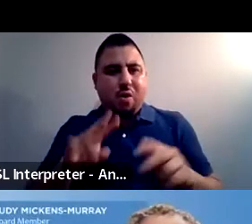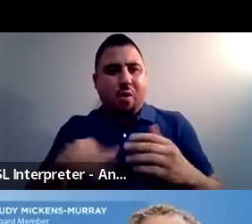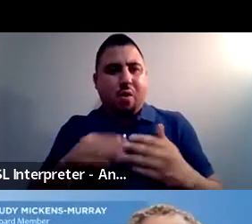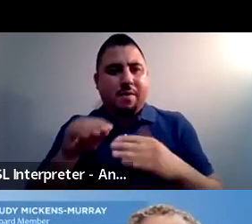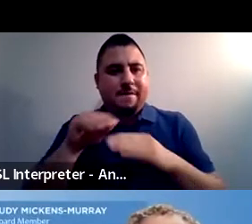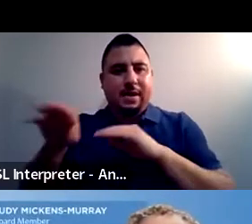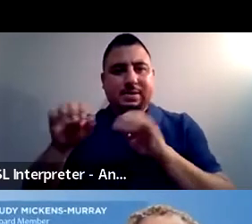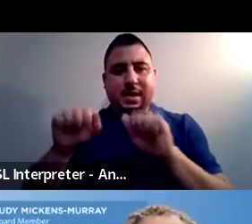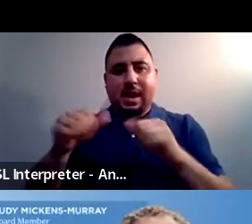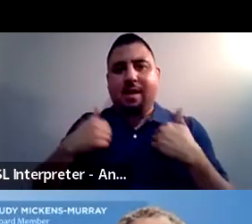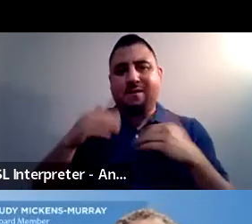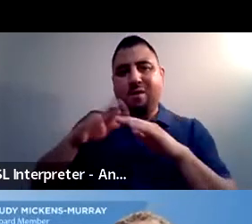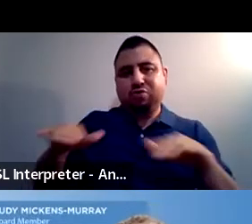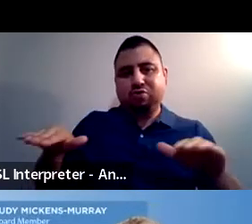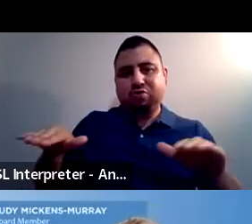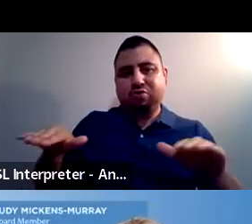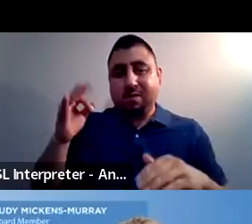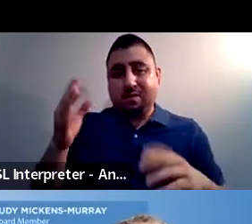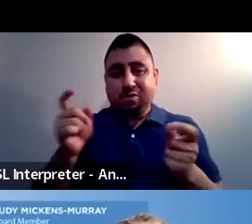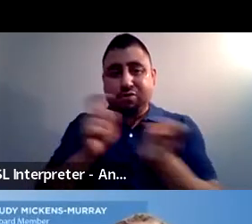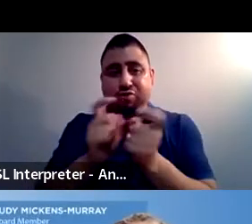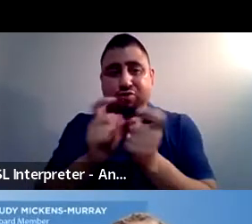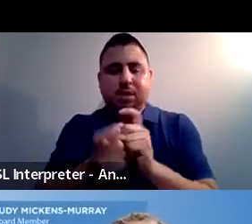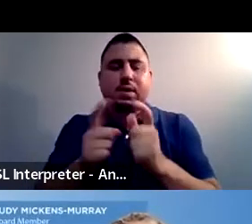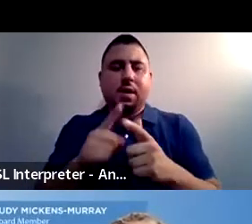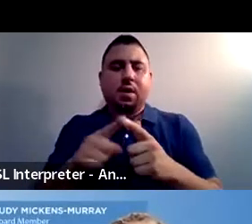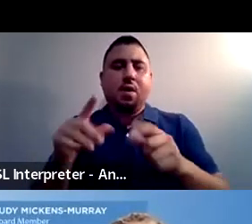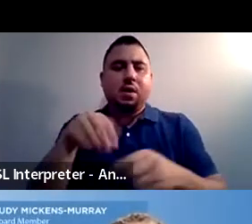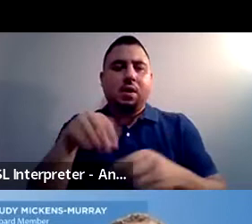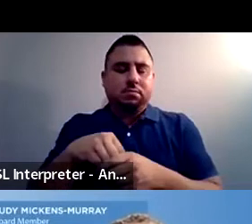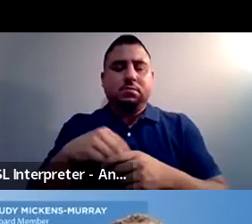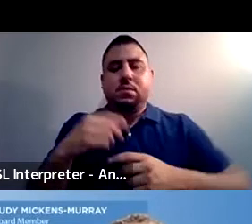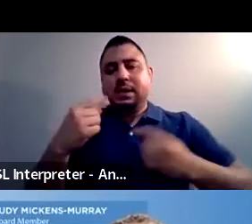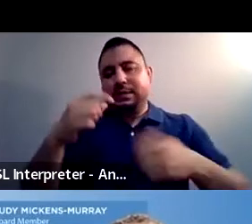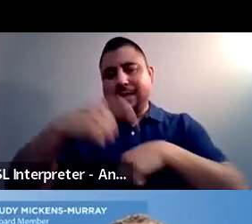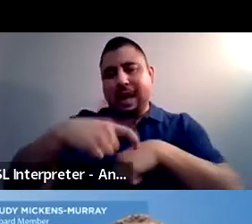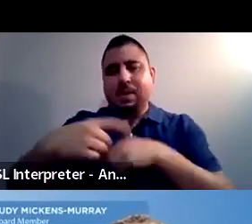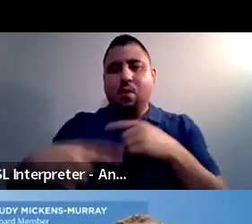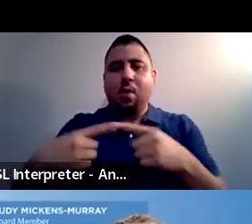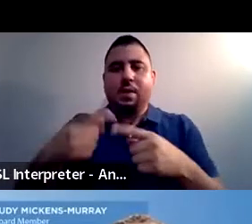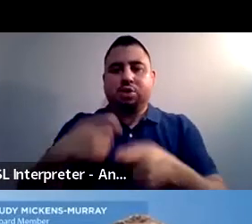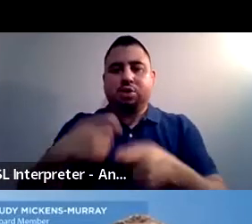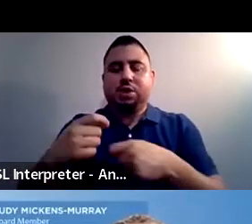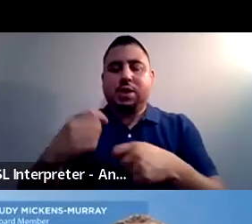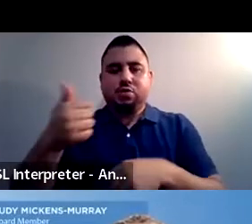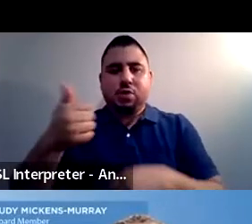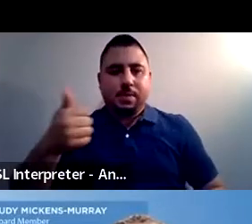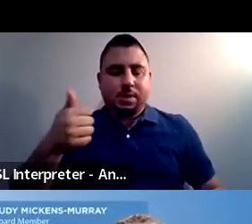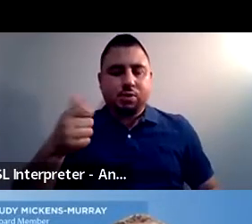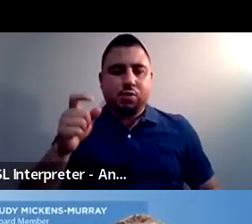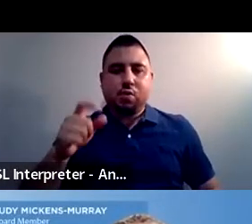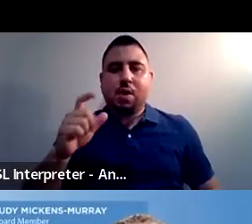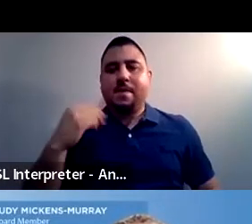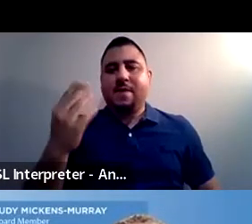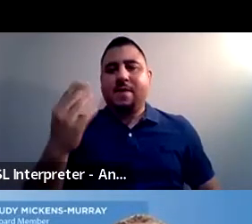on our children. If you want to make a change, you should also maybe consider the timing of the change and the transportation. You will give a bus,